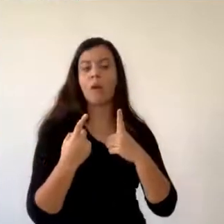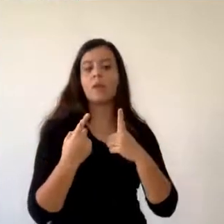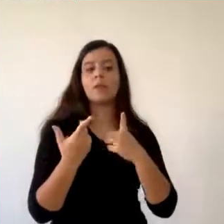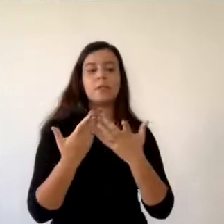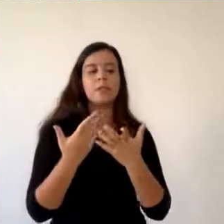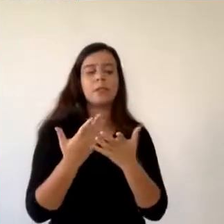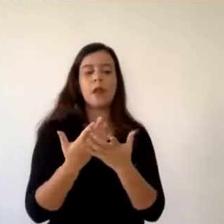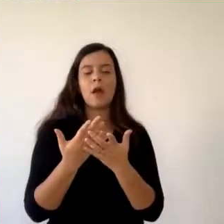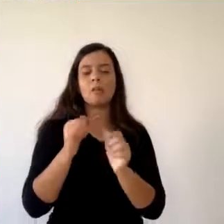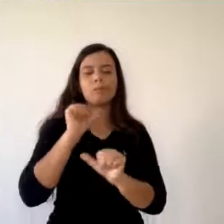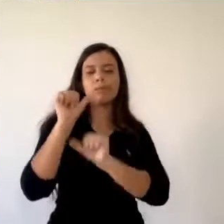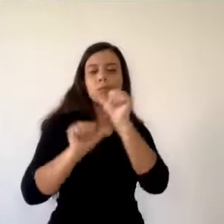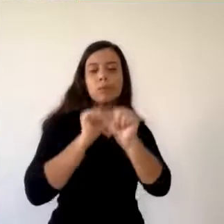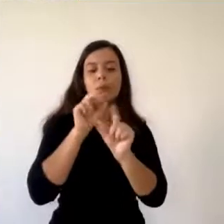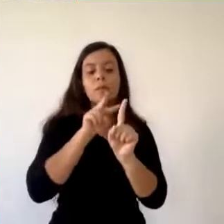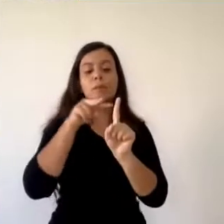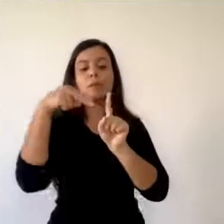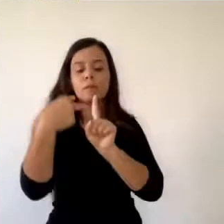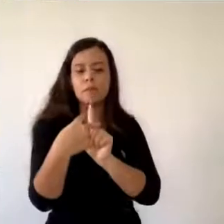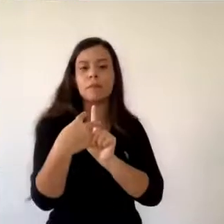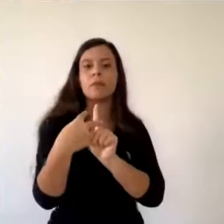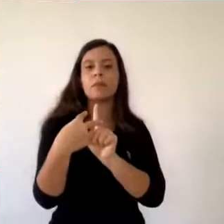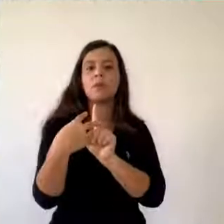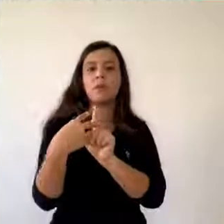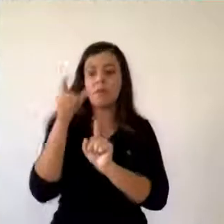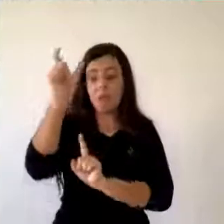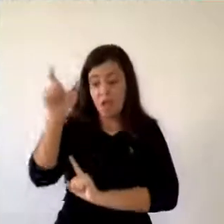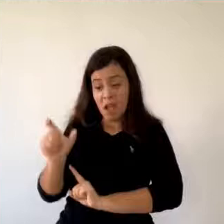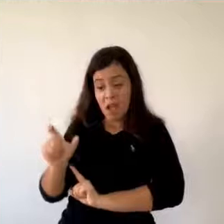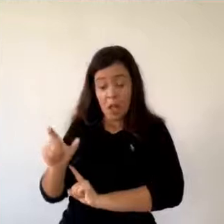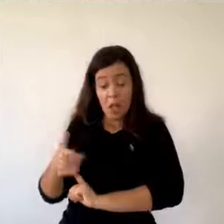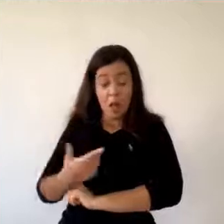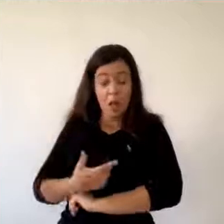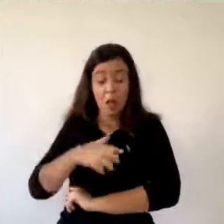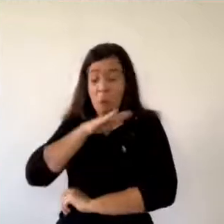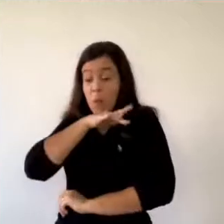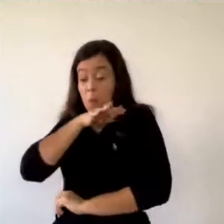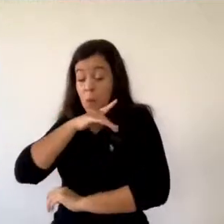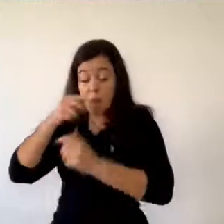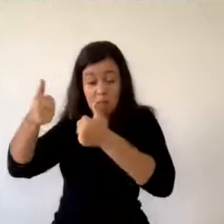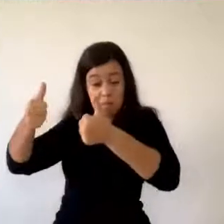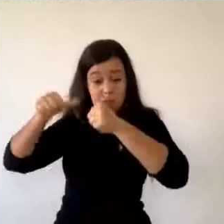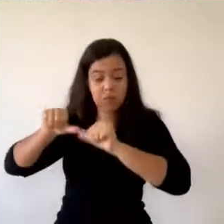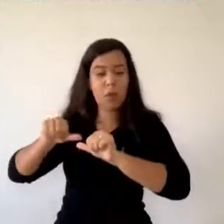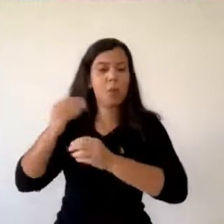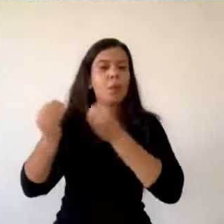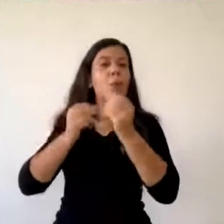the monster, someone who's far away from our reality?